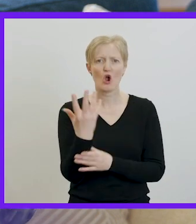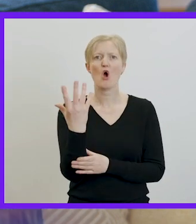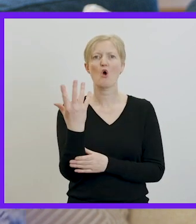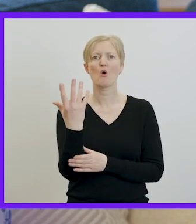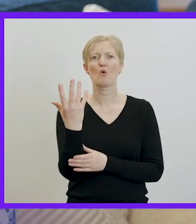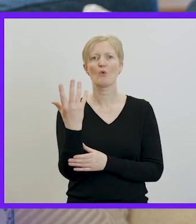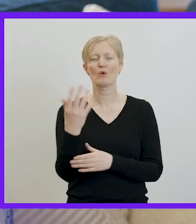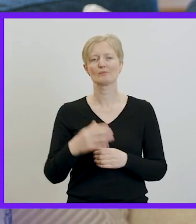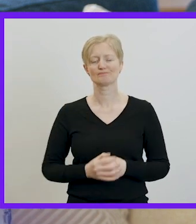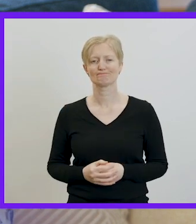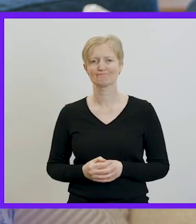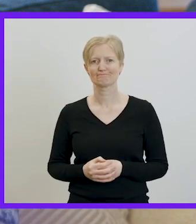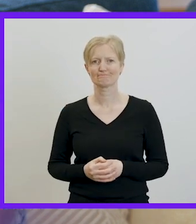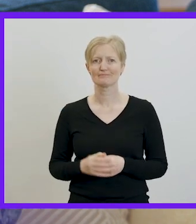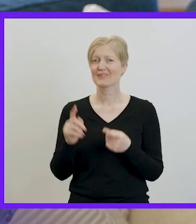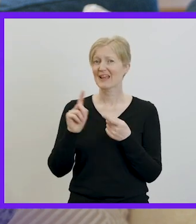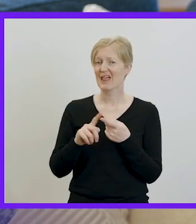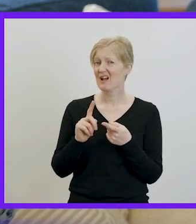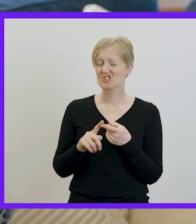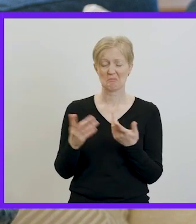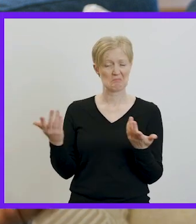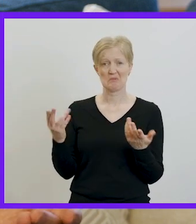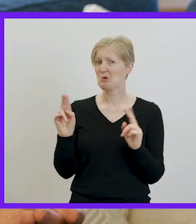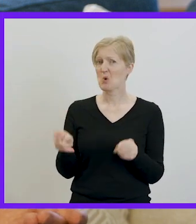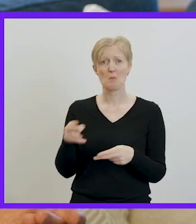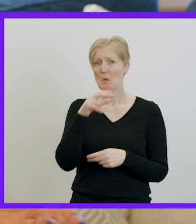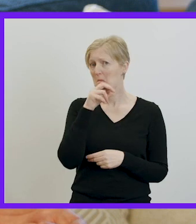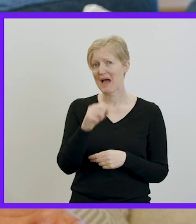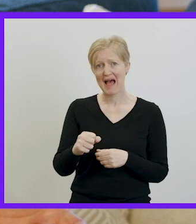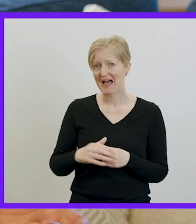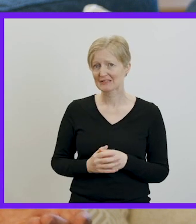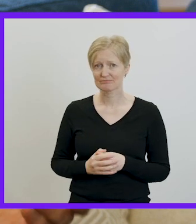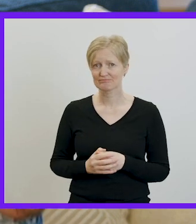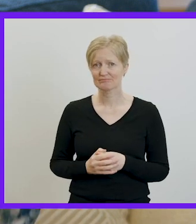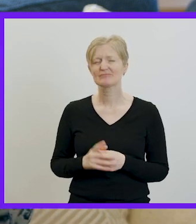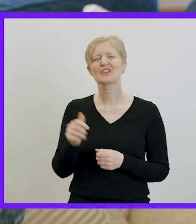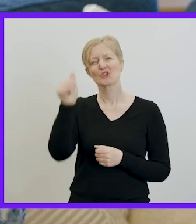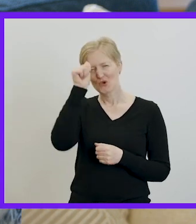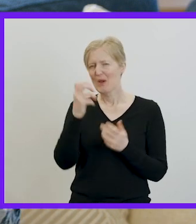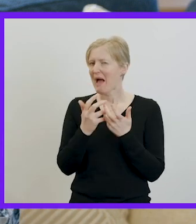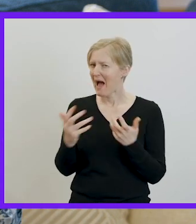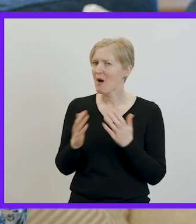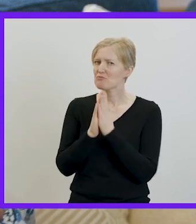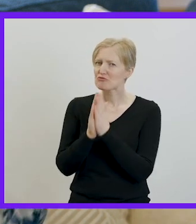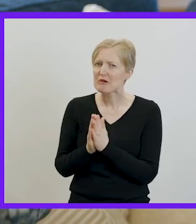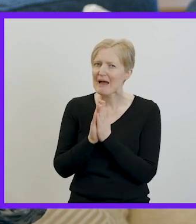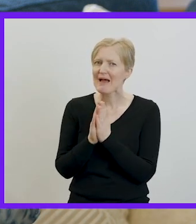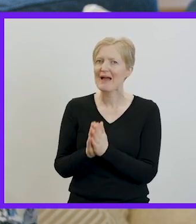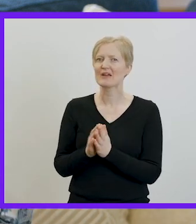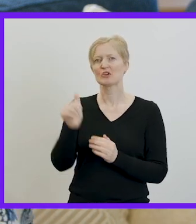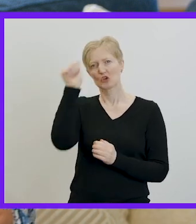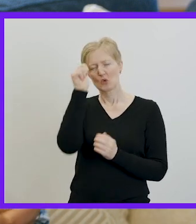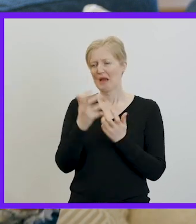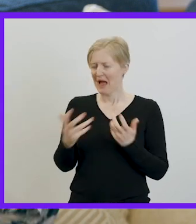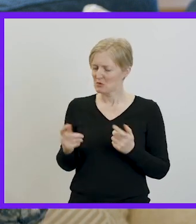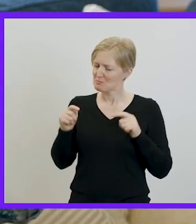produced its crops. You see, Elijah was really just an ordinary man, But he knew how to pray. He knew how to